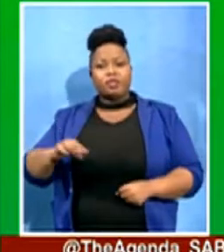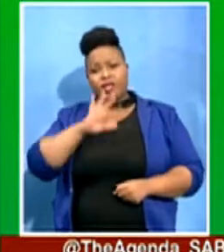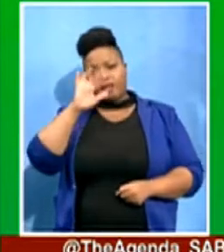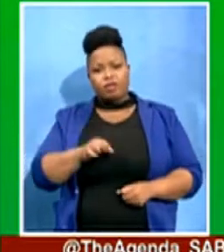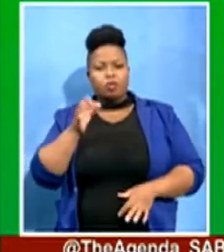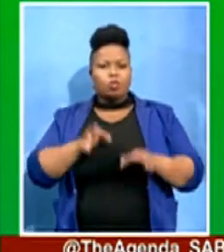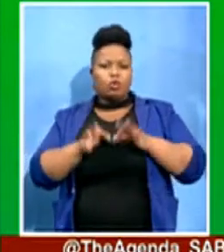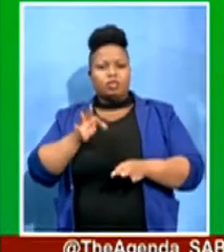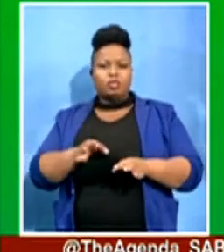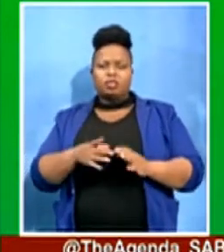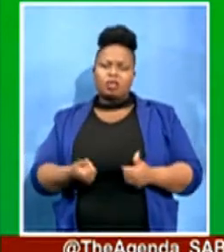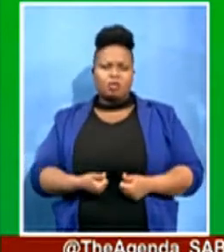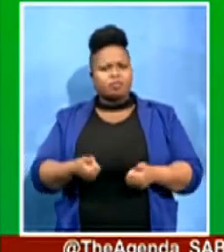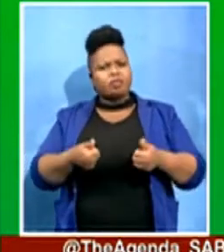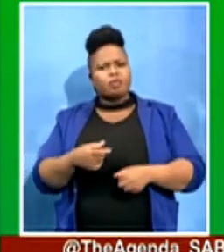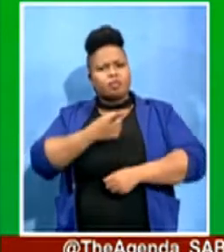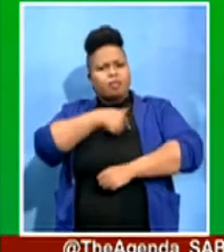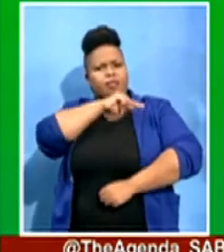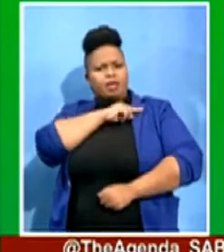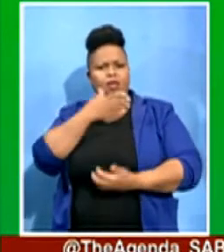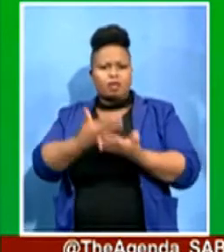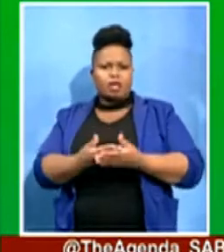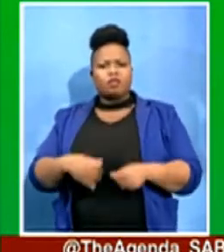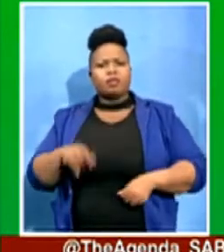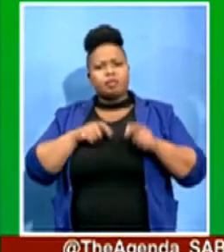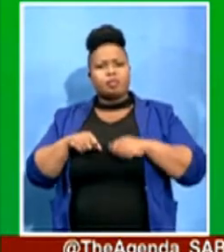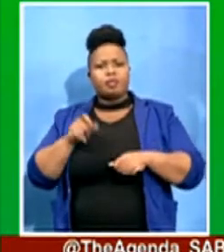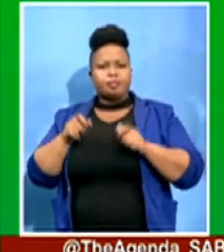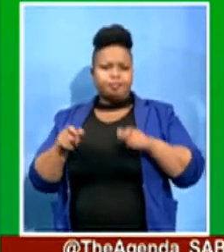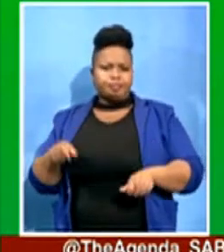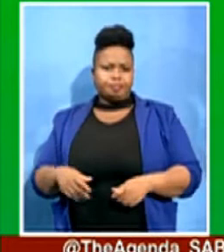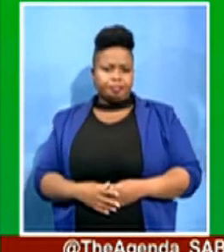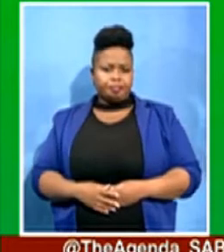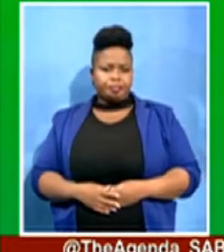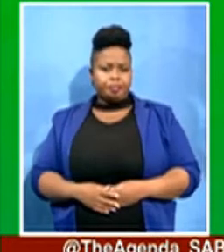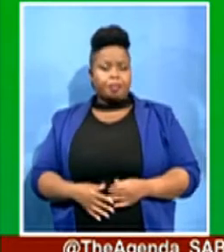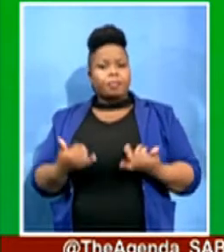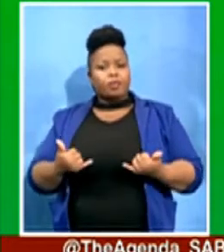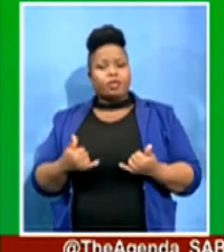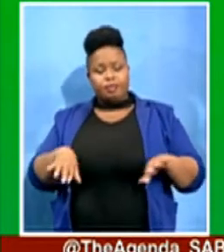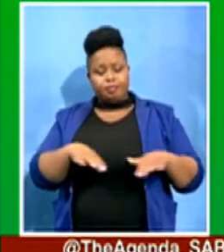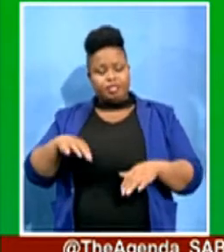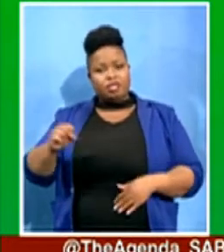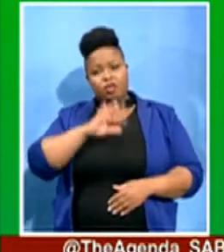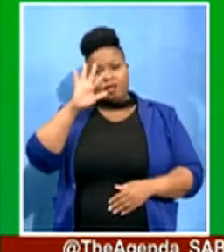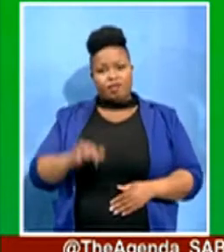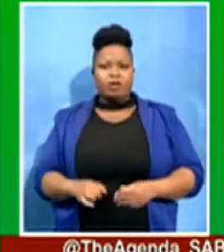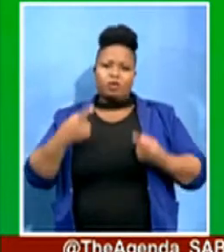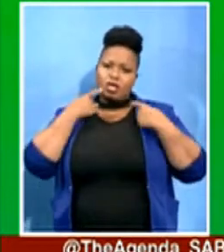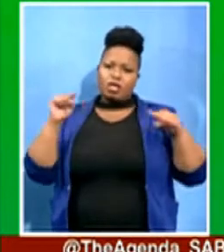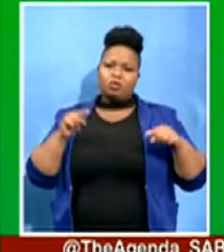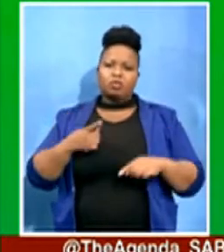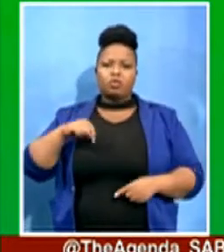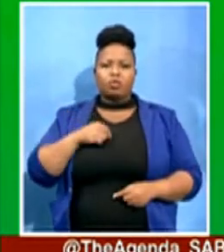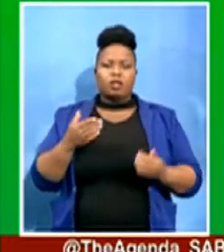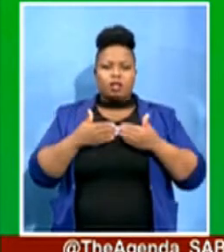back in the hands of the people. Today, Action SA is announcing that we are going to open our candidates' election